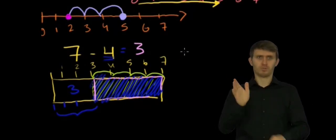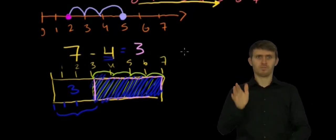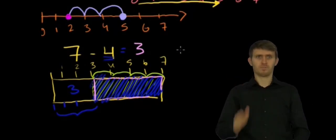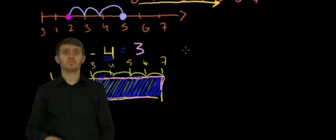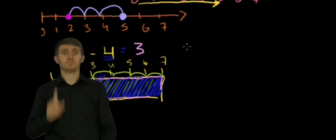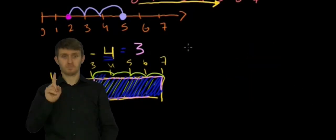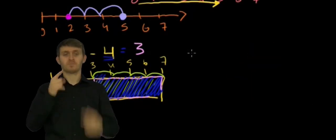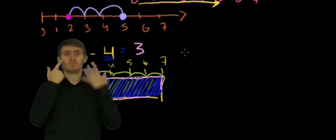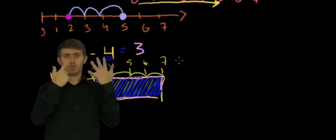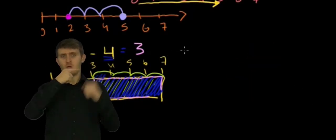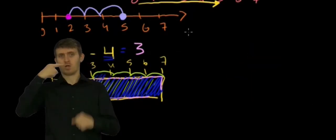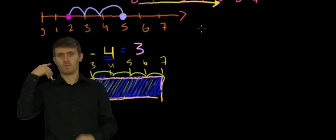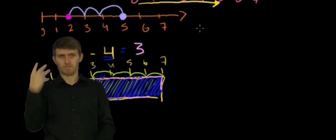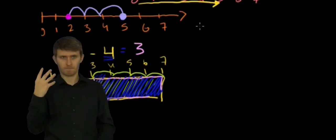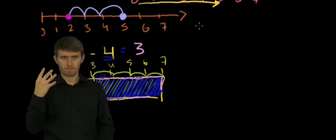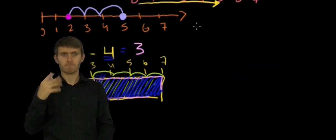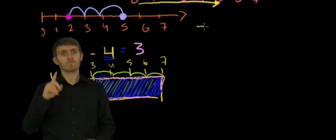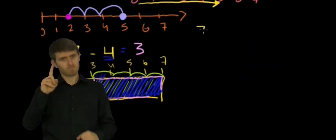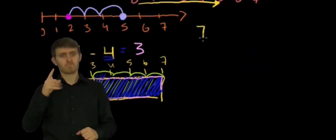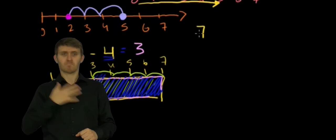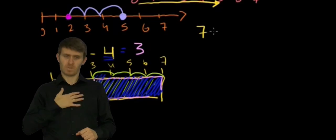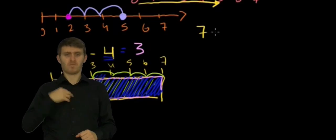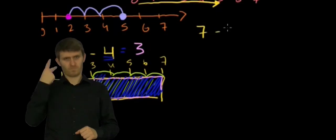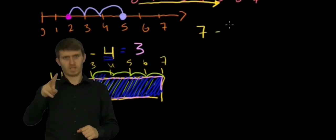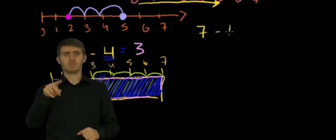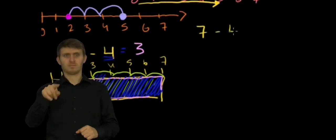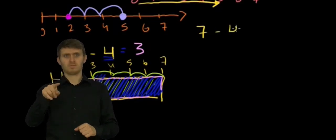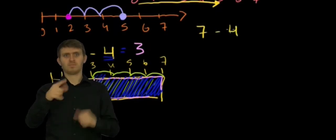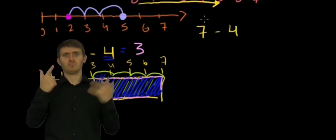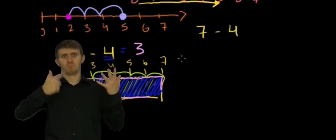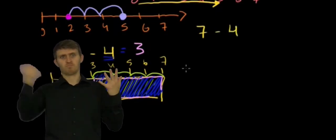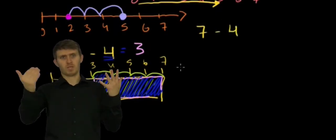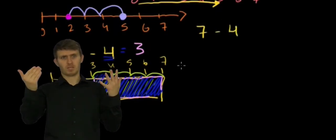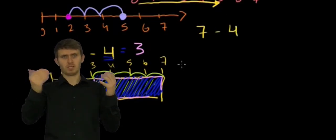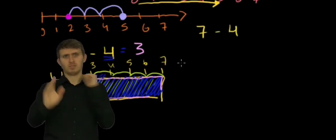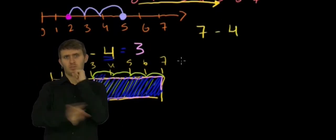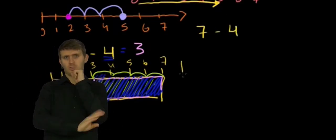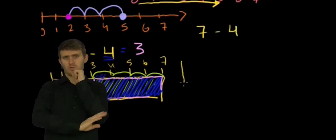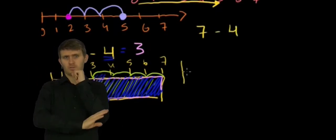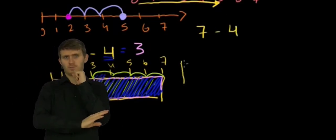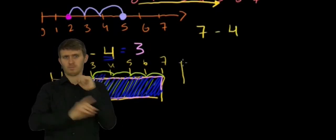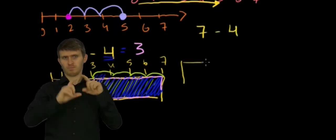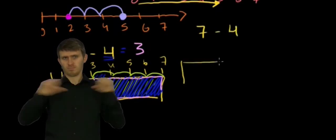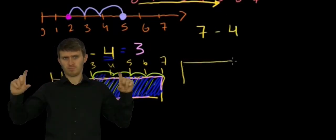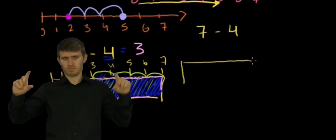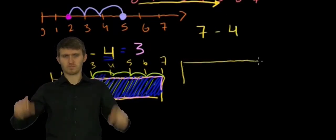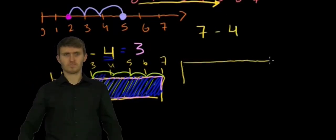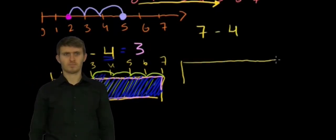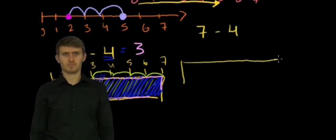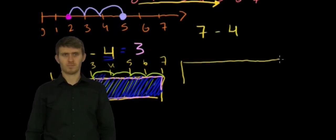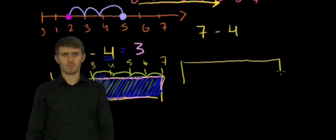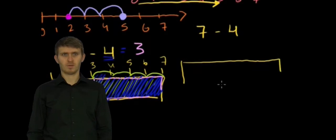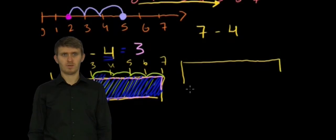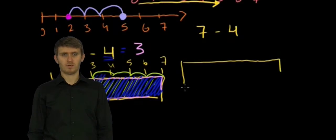in a slightly different way of thinking about it, but give you the exact same answer. We could say 7 minus 4. So once again, I could have the